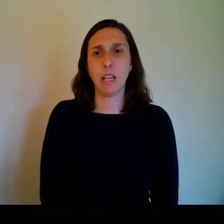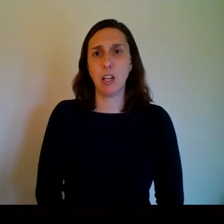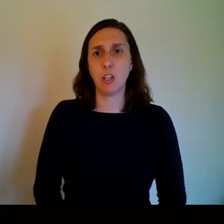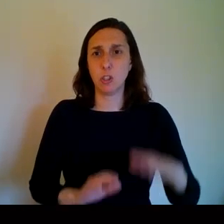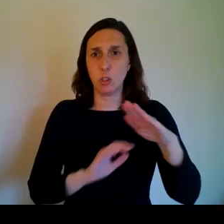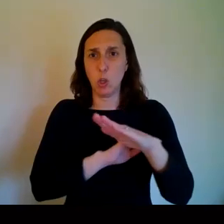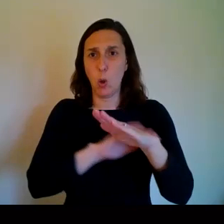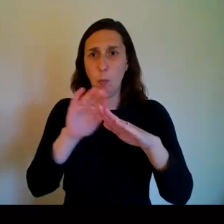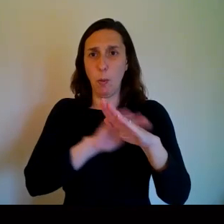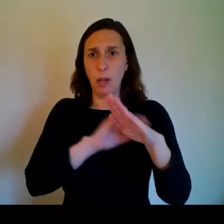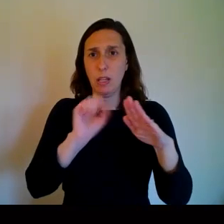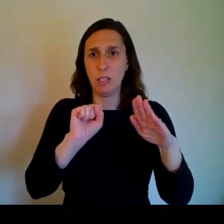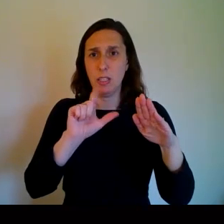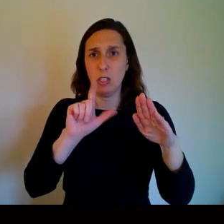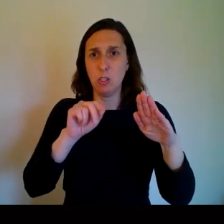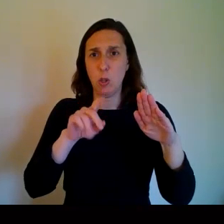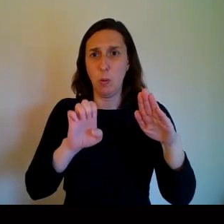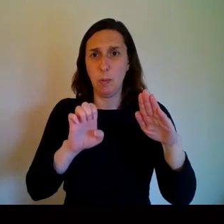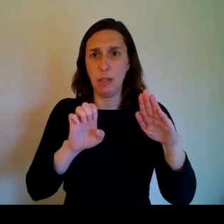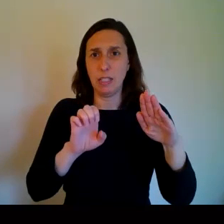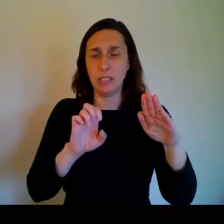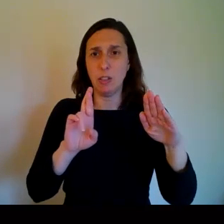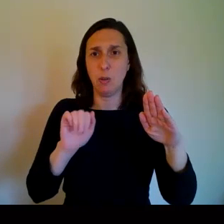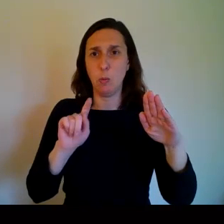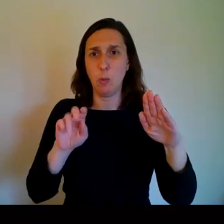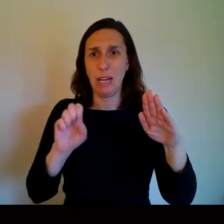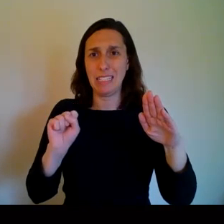this is the braking distance.